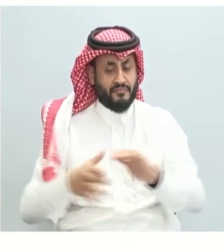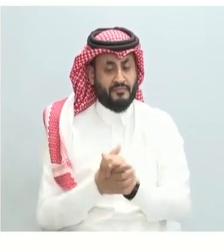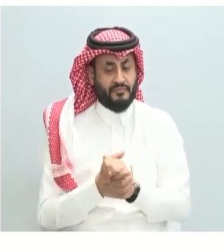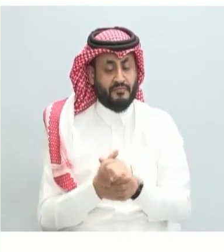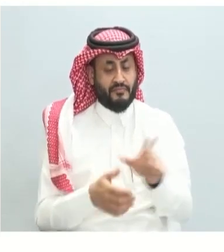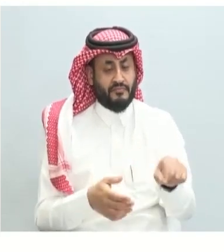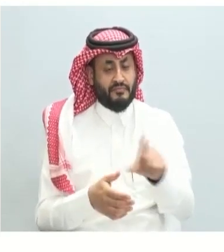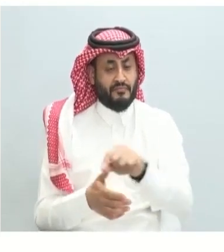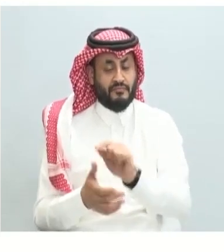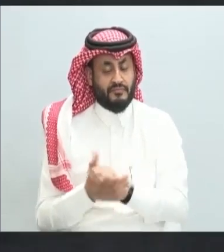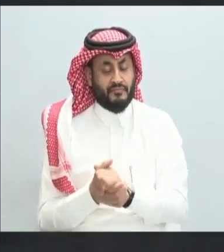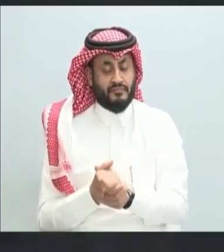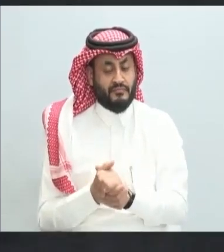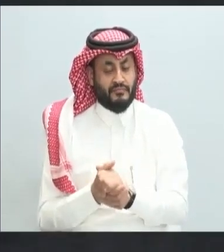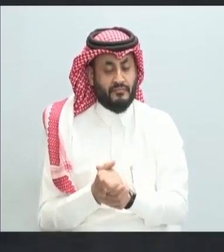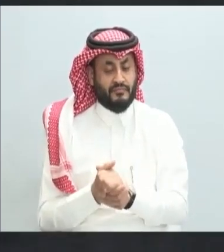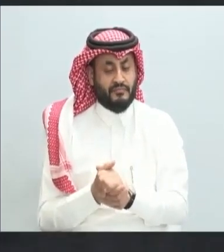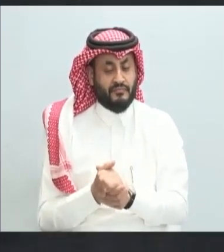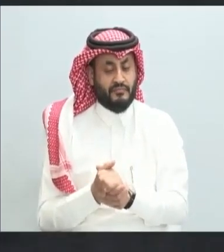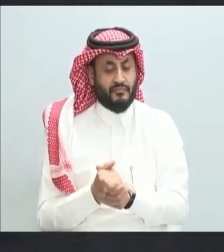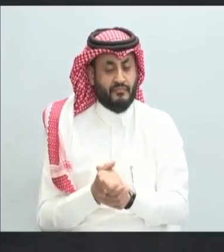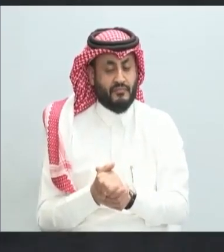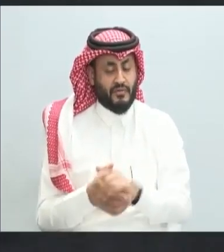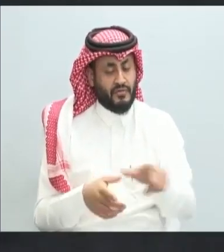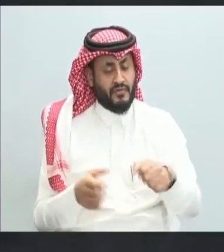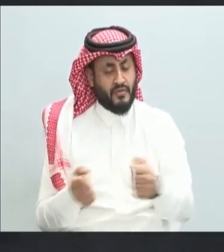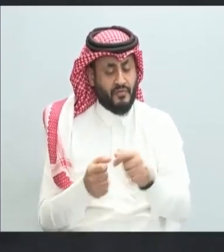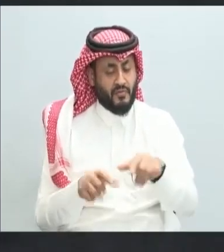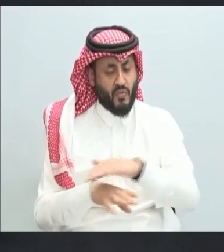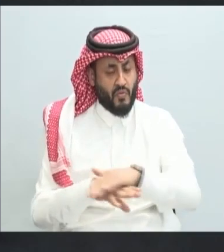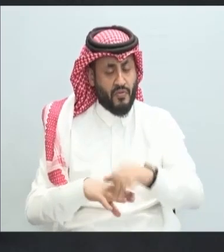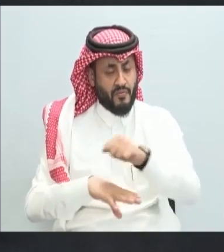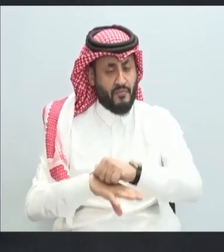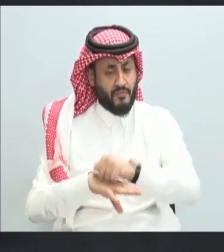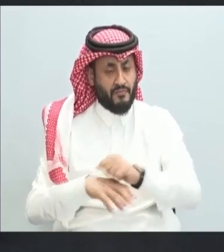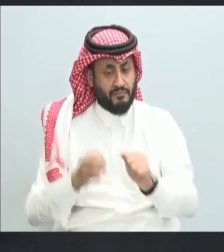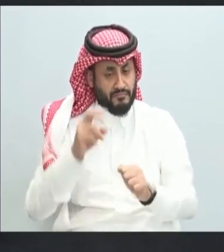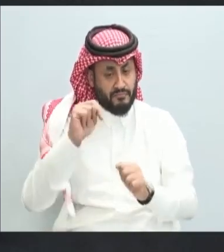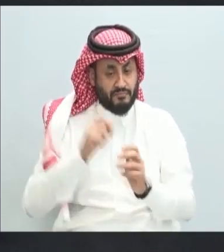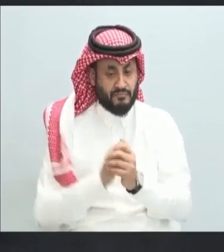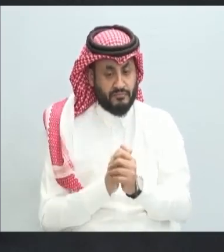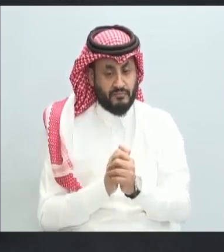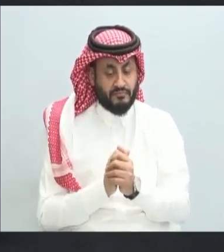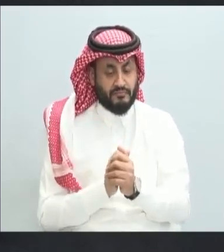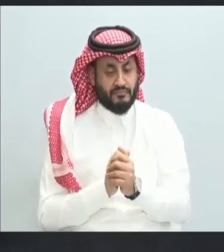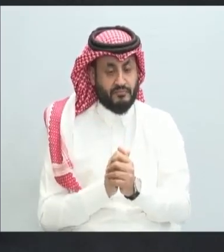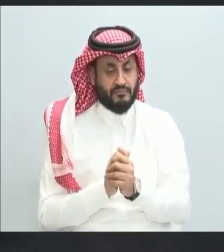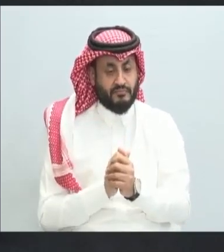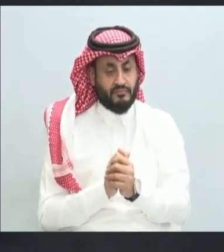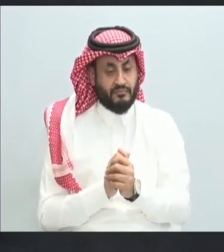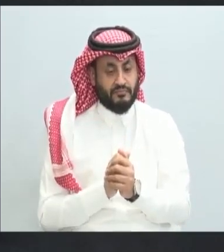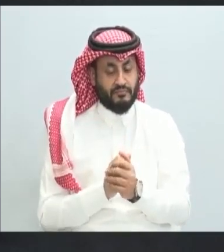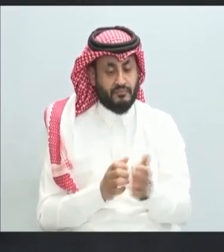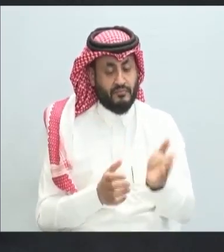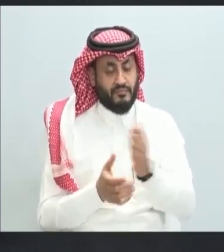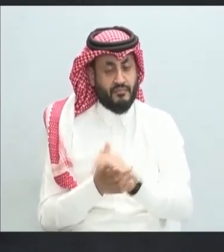desk too. And all the games he can play with are on the desk too. So he answered,